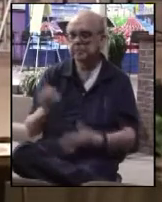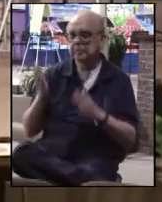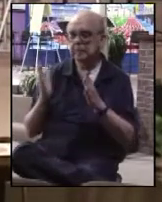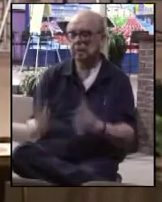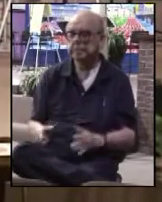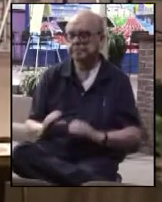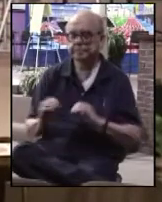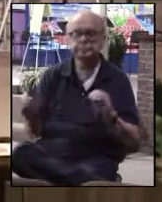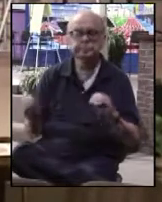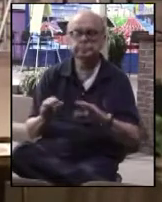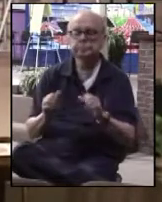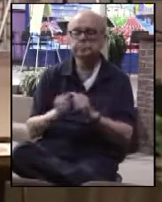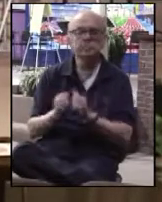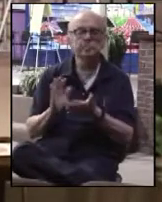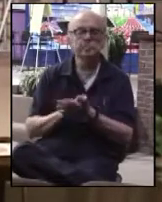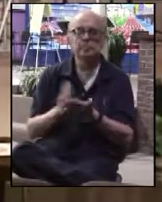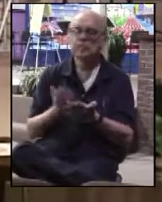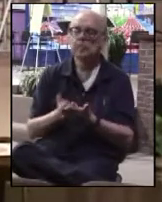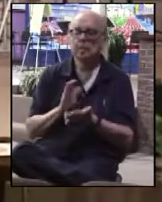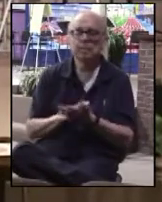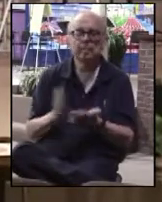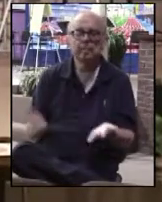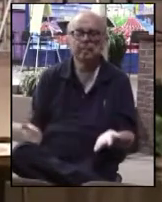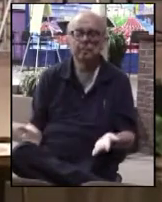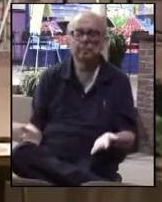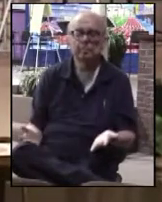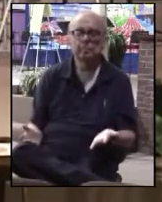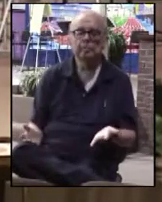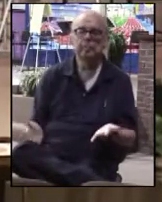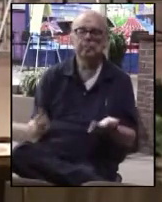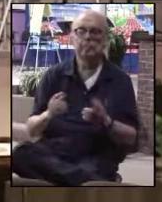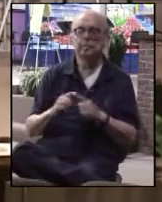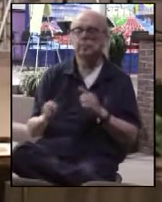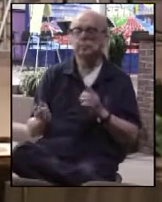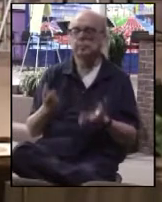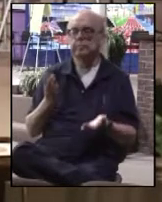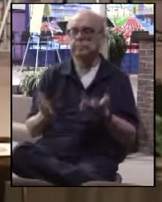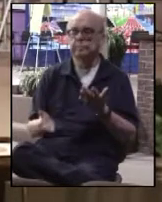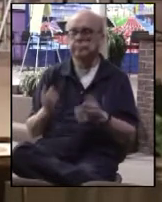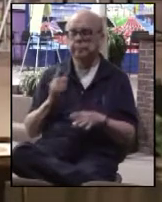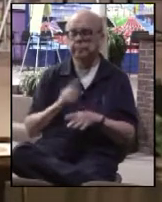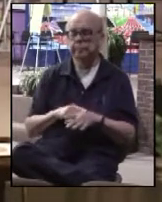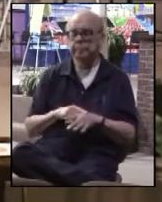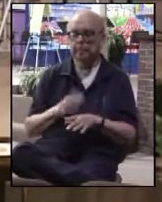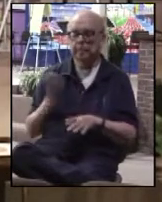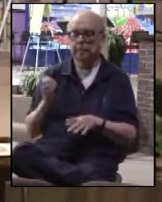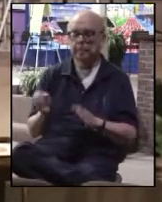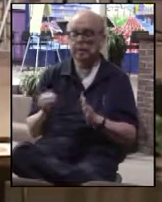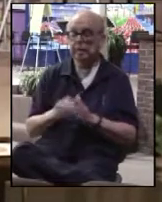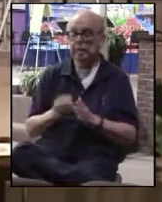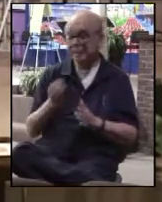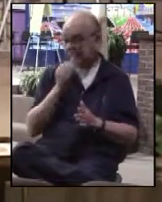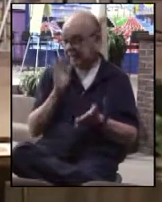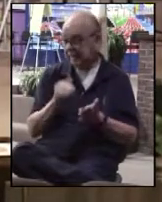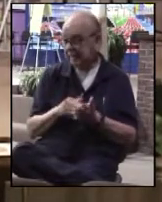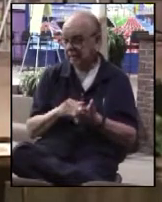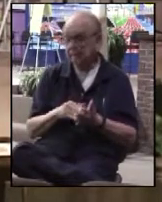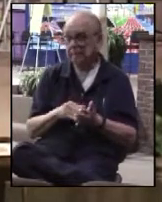has nothing to do with the cooking but it might be a little bit of time before I ever go back to eat there again